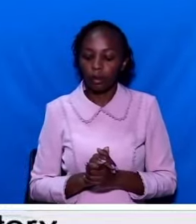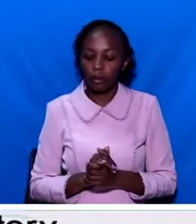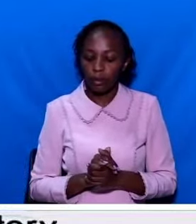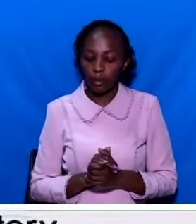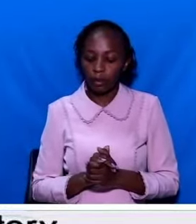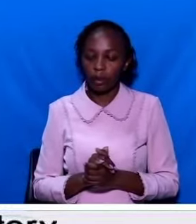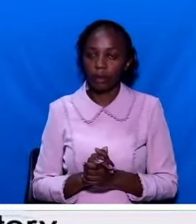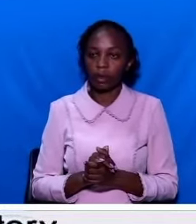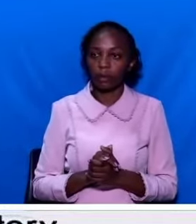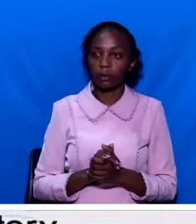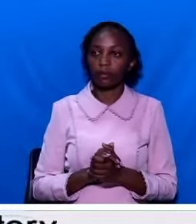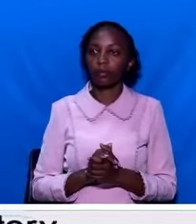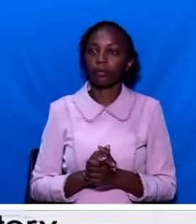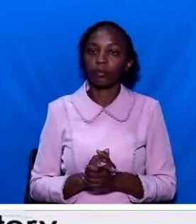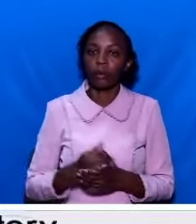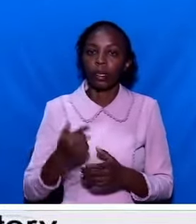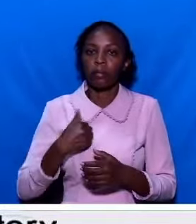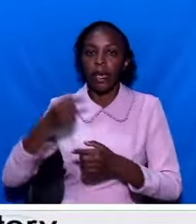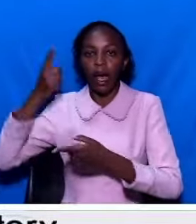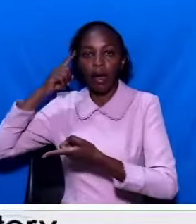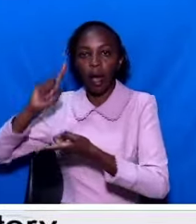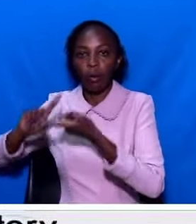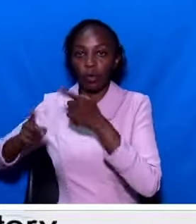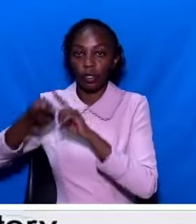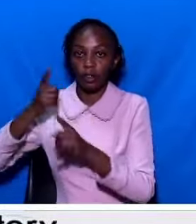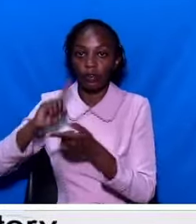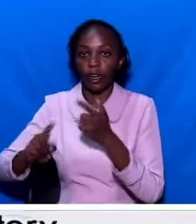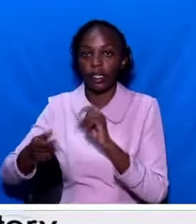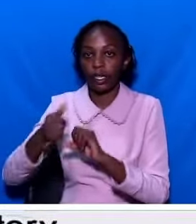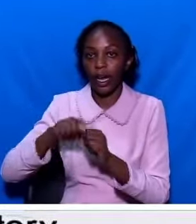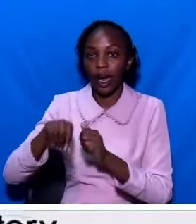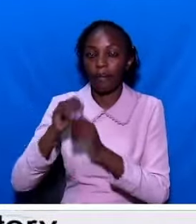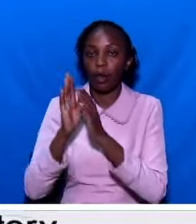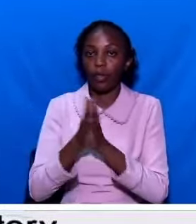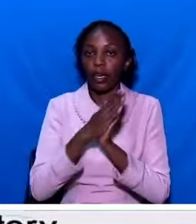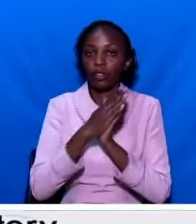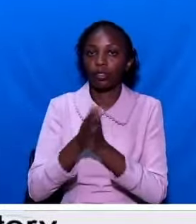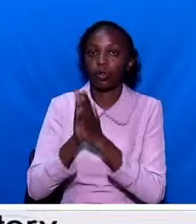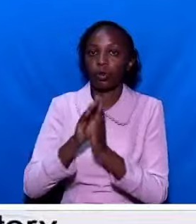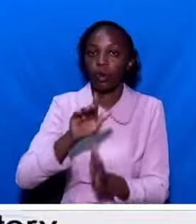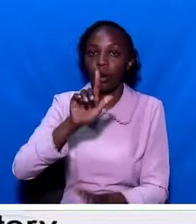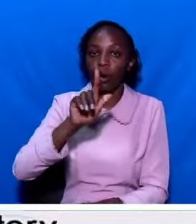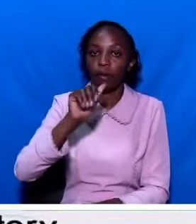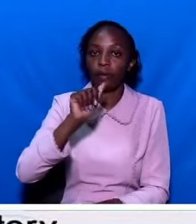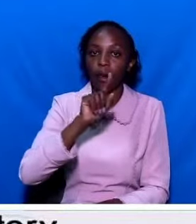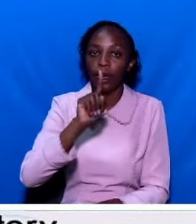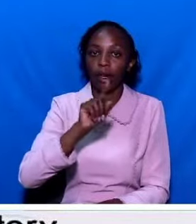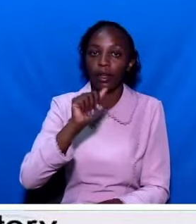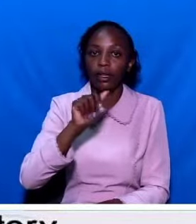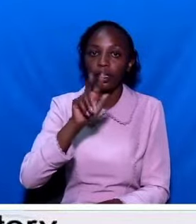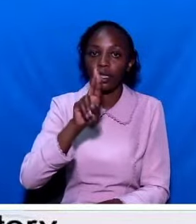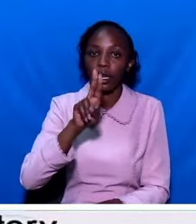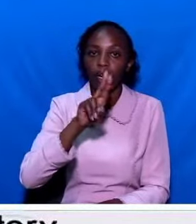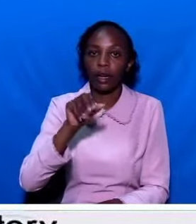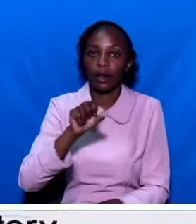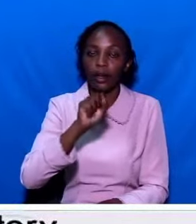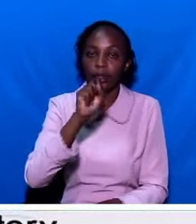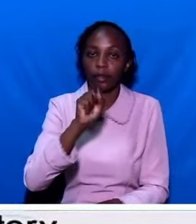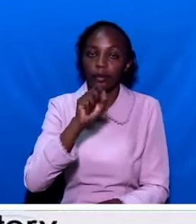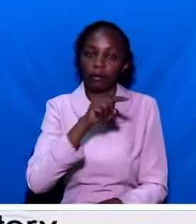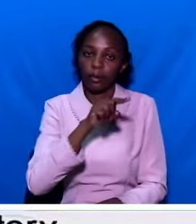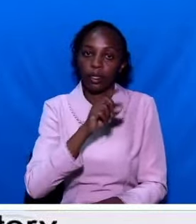I was reflecting about the story of Lazarus. Lazarus loved Jesus. He was a friend of